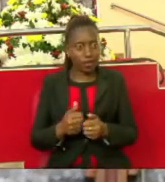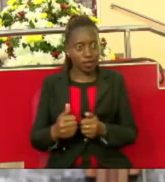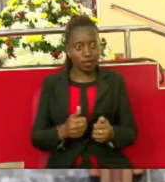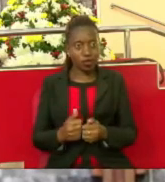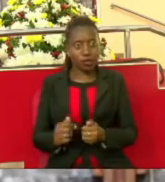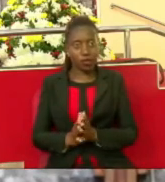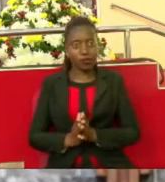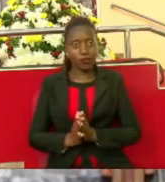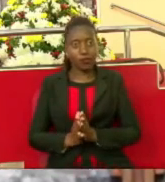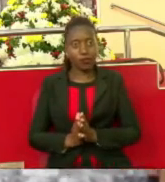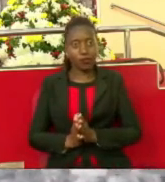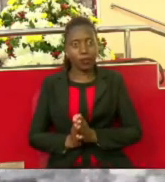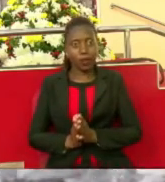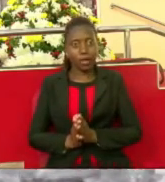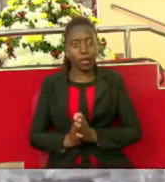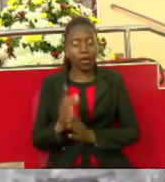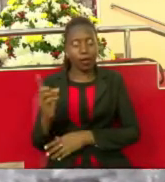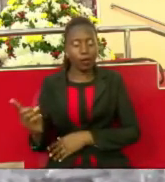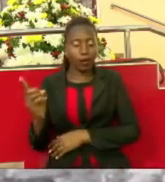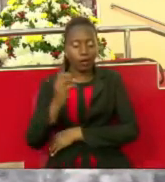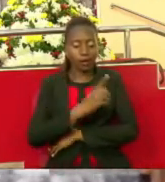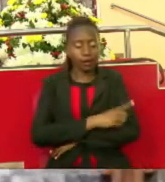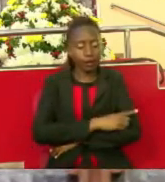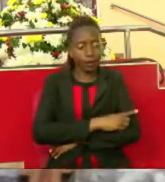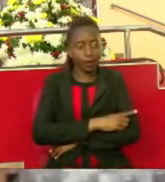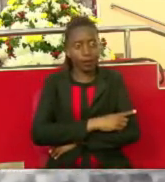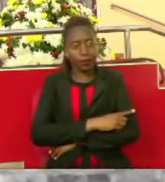Wakati mwingine kuchukua mmoja wa walimu wangu. Was a medical doctor, a surgeon for